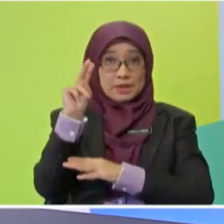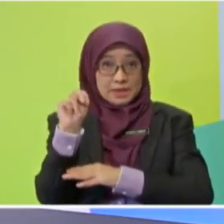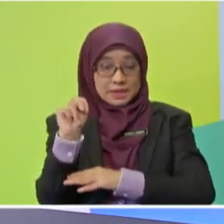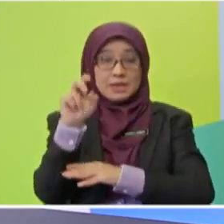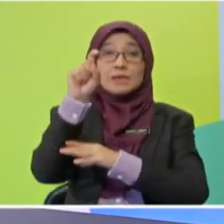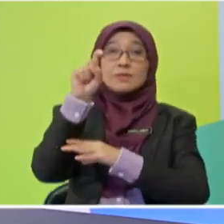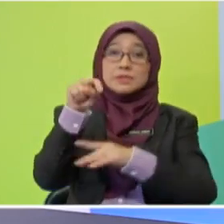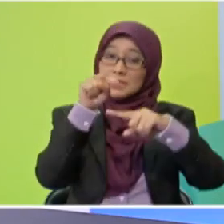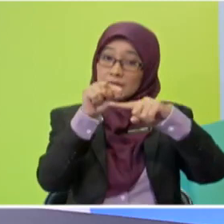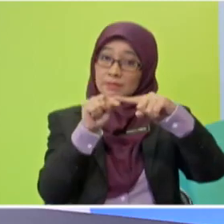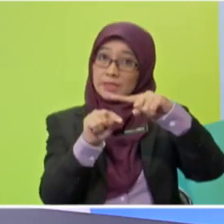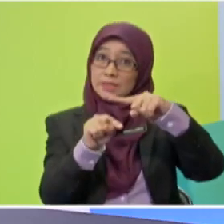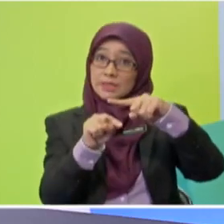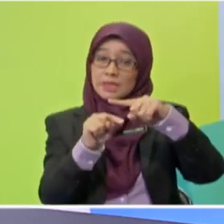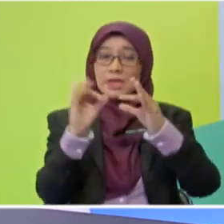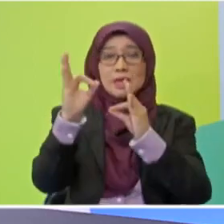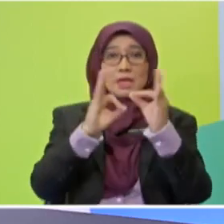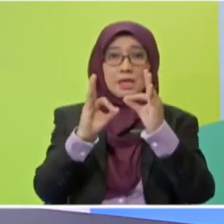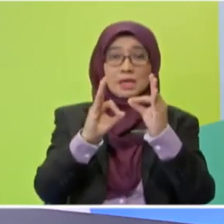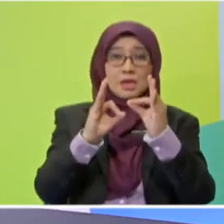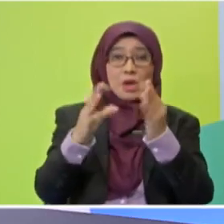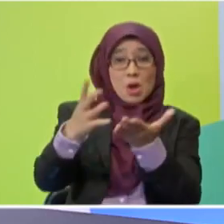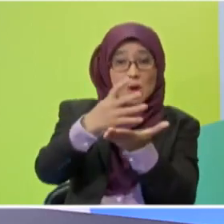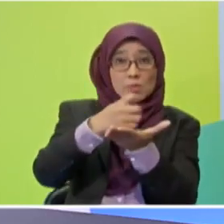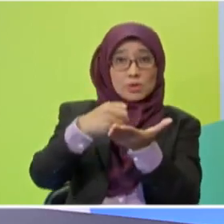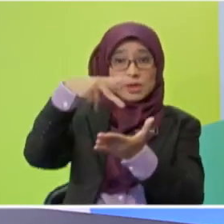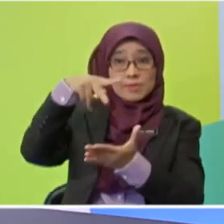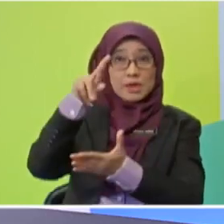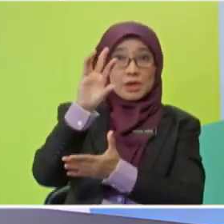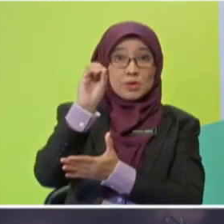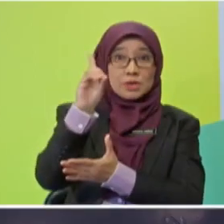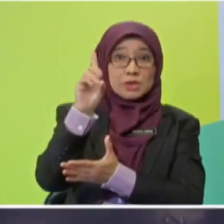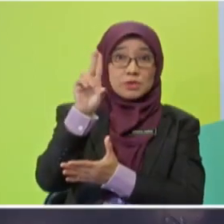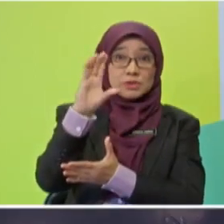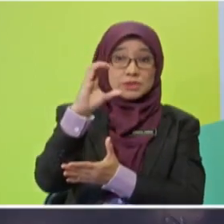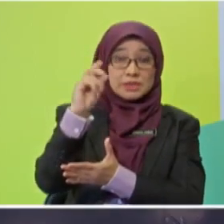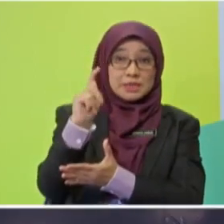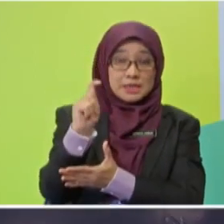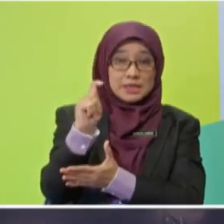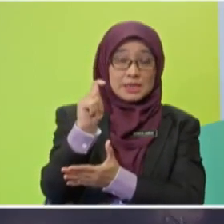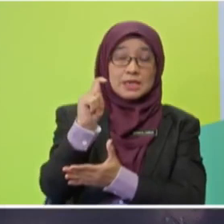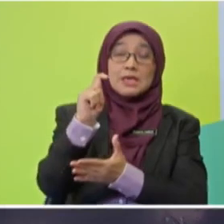3 numbers. So you must know how to find the product. Okay? Okay. Okay, And then?